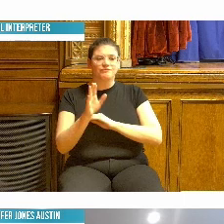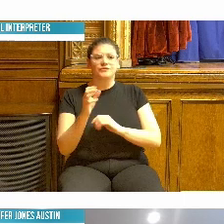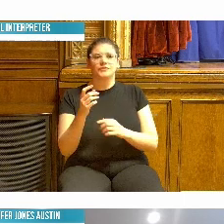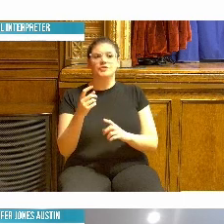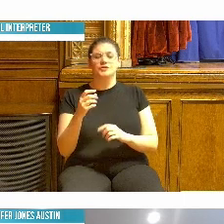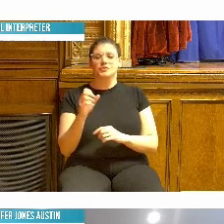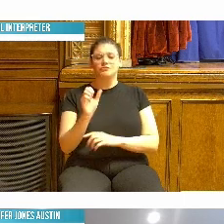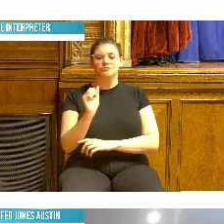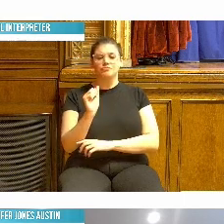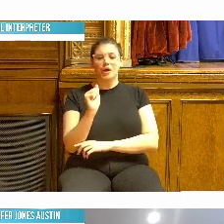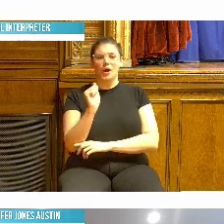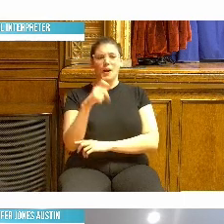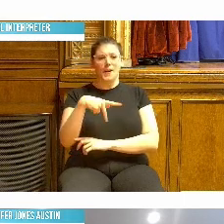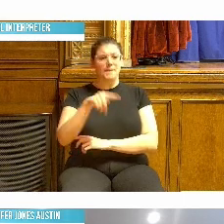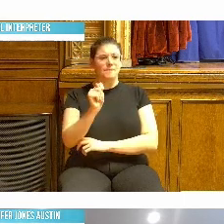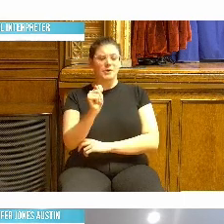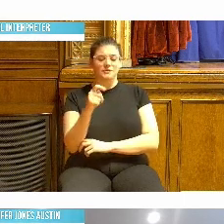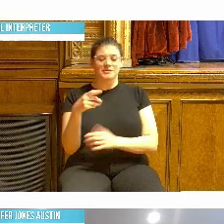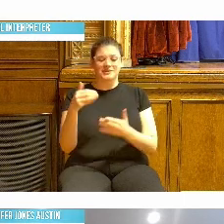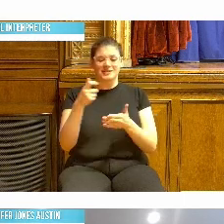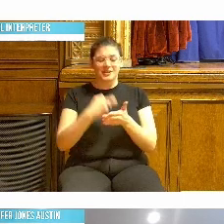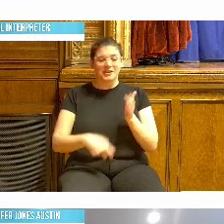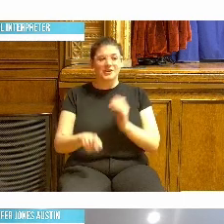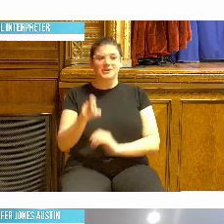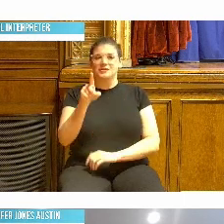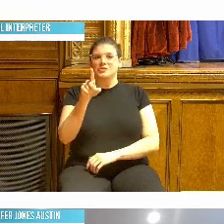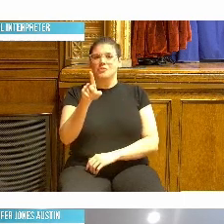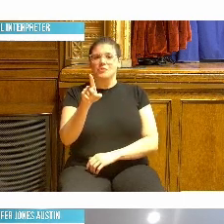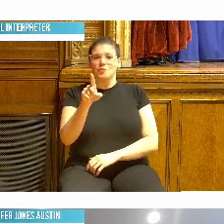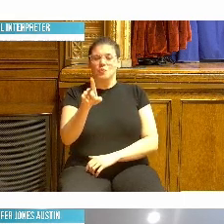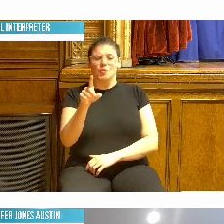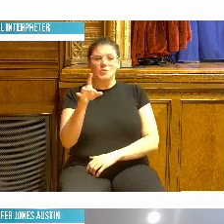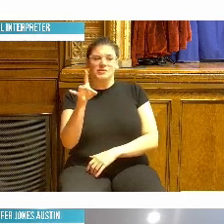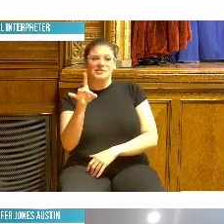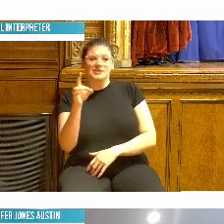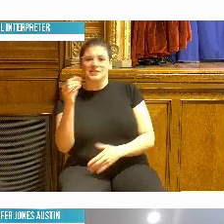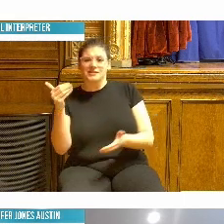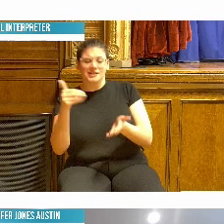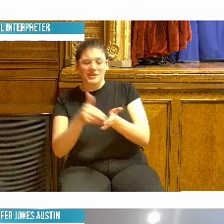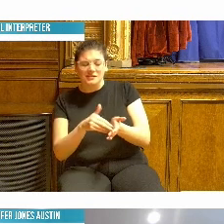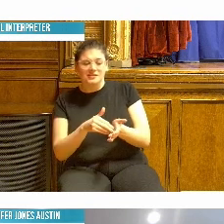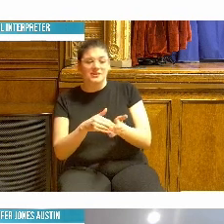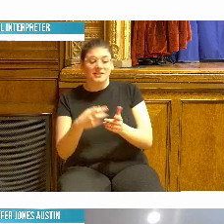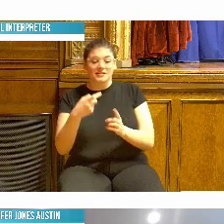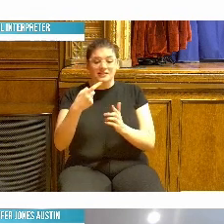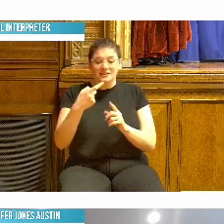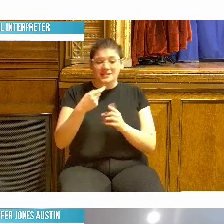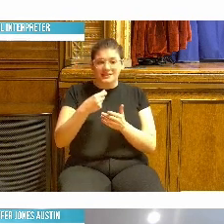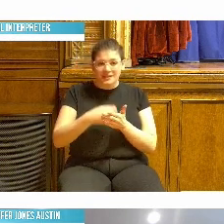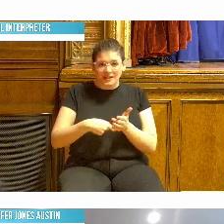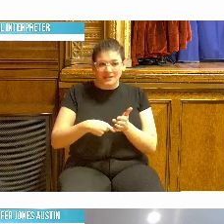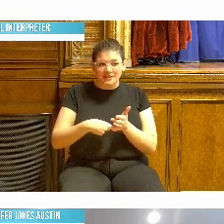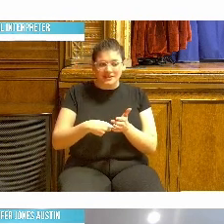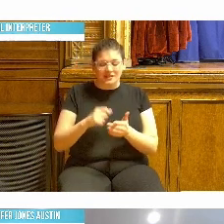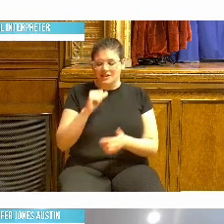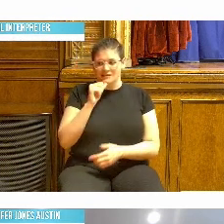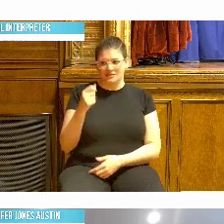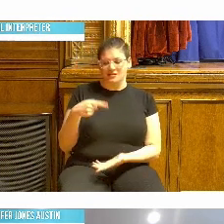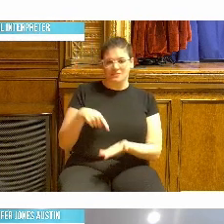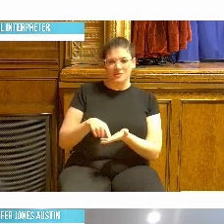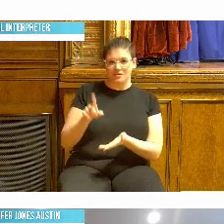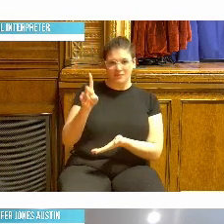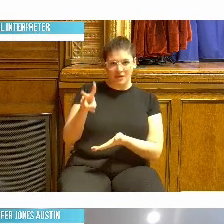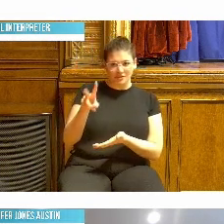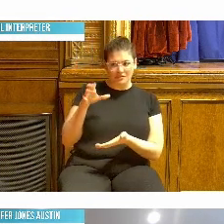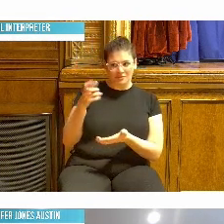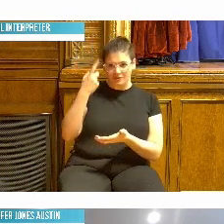$1,800 that I wouldn't even pay $200 for, that I wouldn't even live in myself. So that requires a